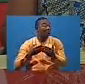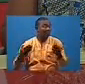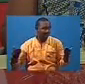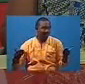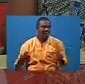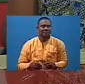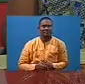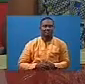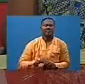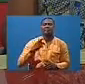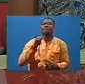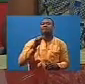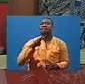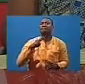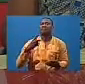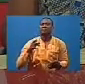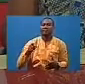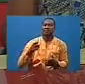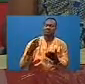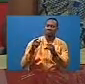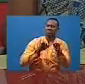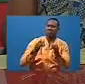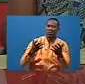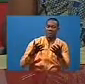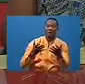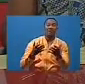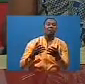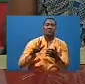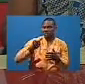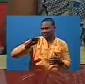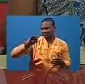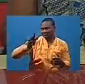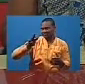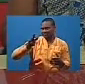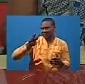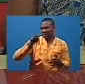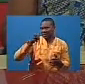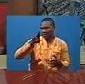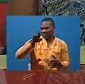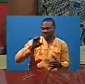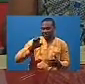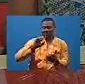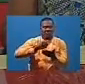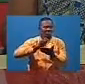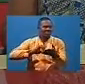and environment in Ghana. GTV News topped the TV category on NRE